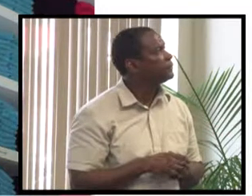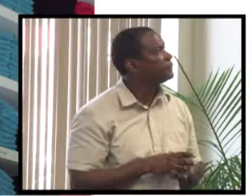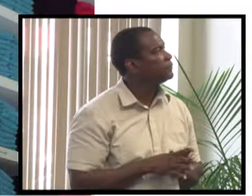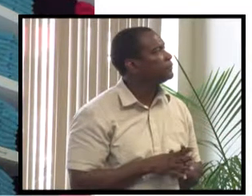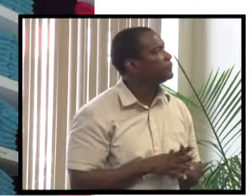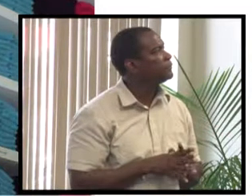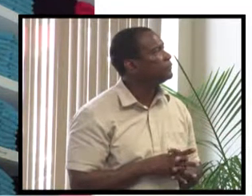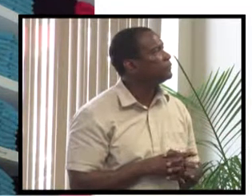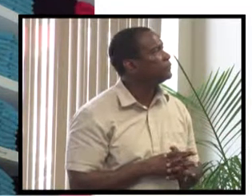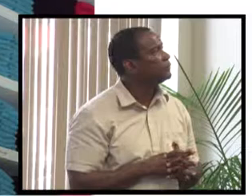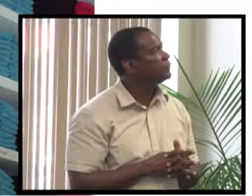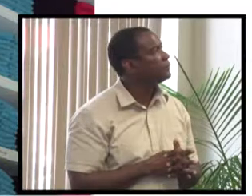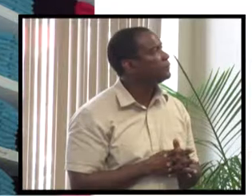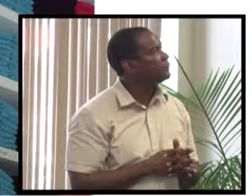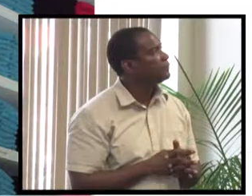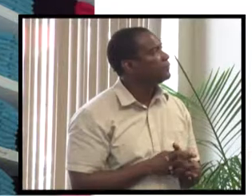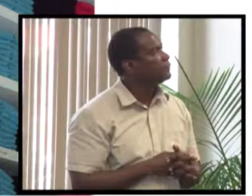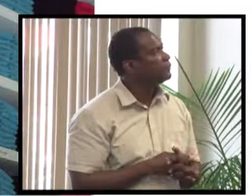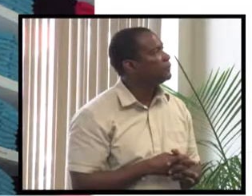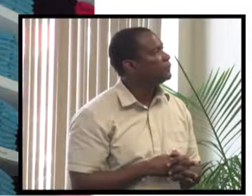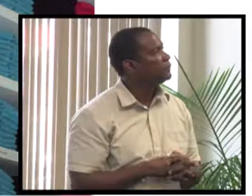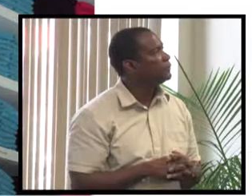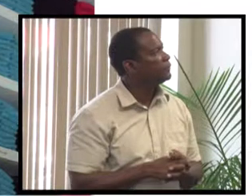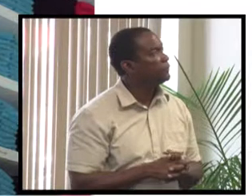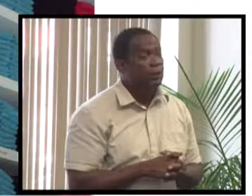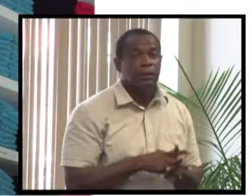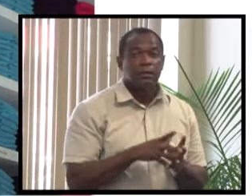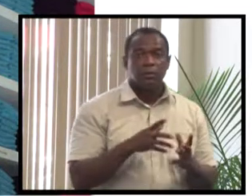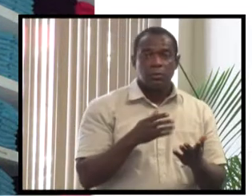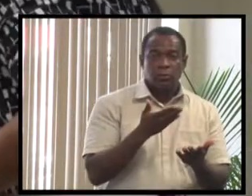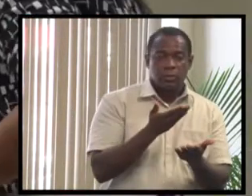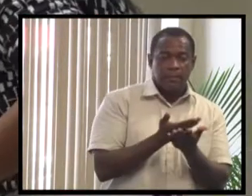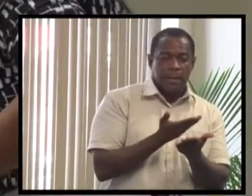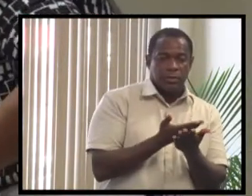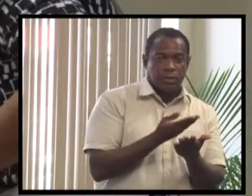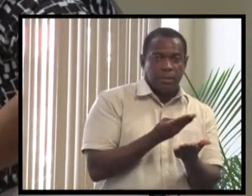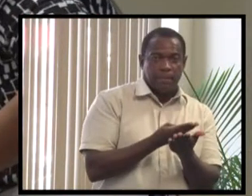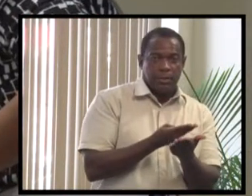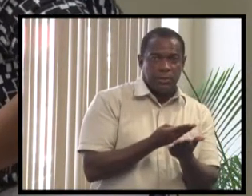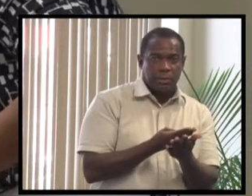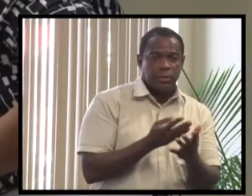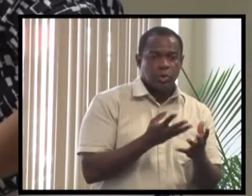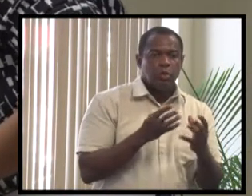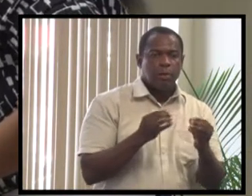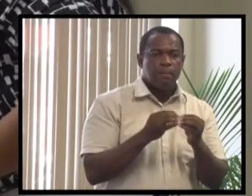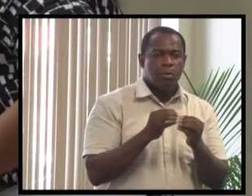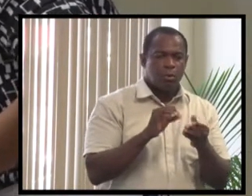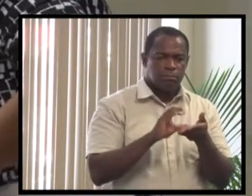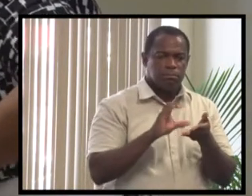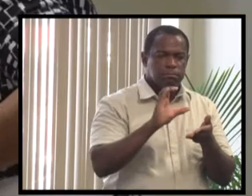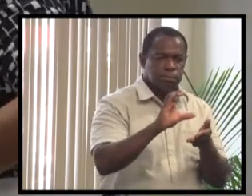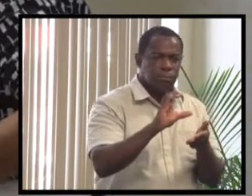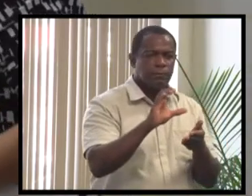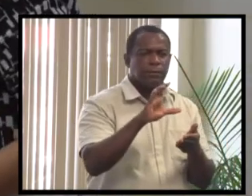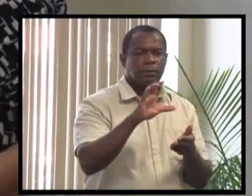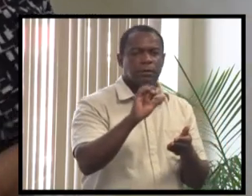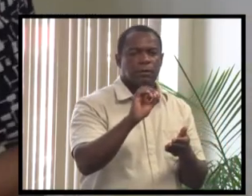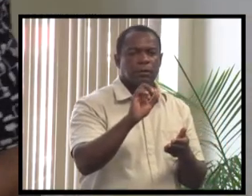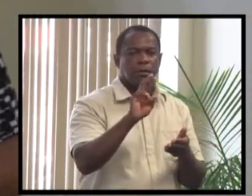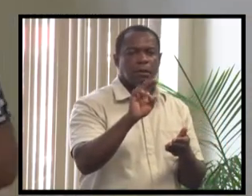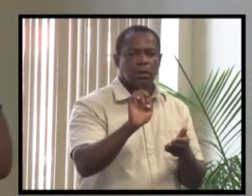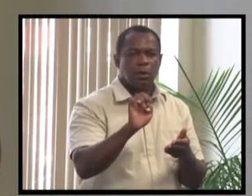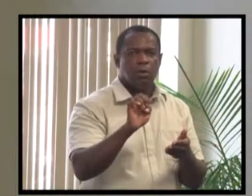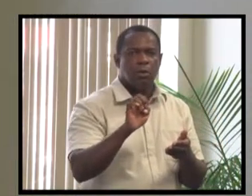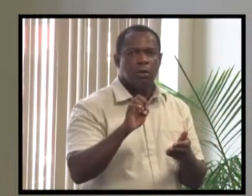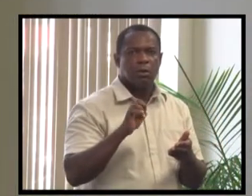and also make sure that more allocated to your core colors, like white in a summer collection, than a fashion